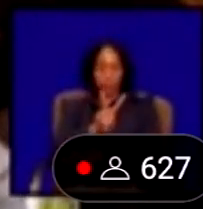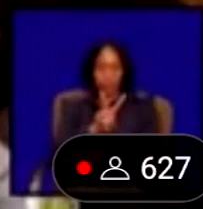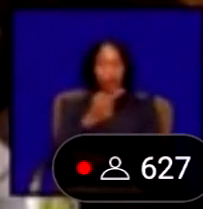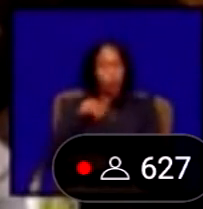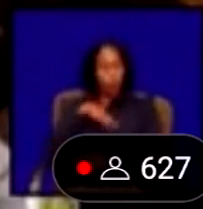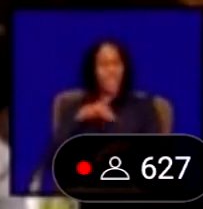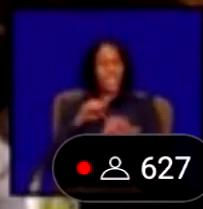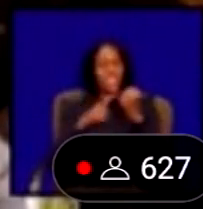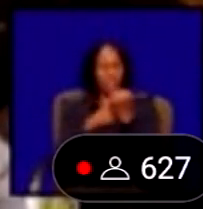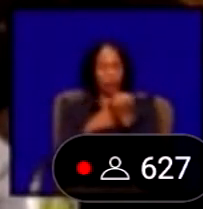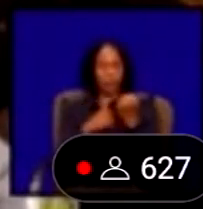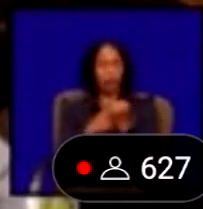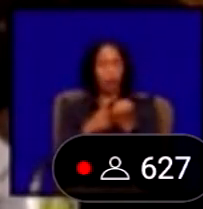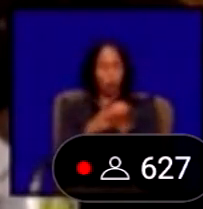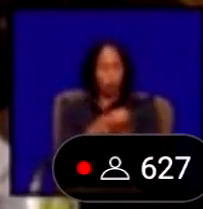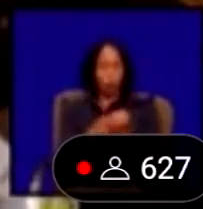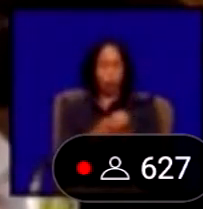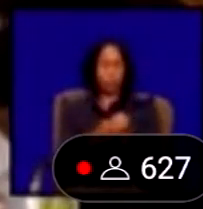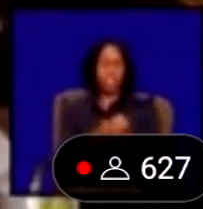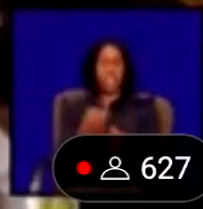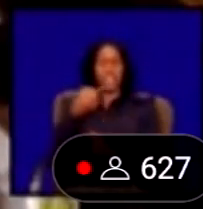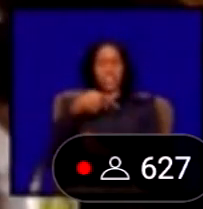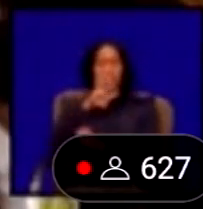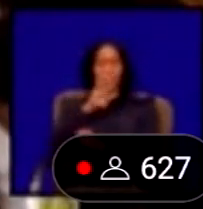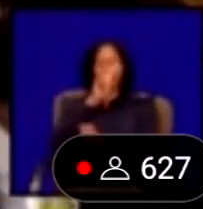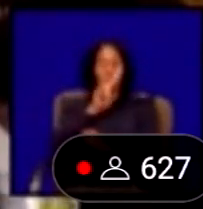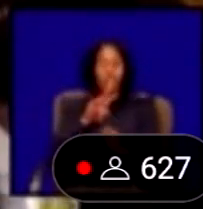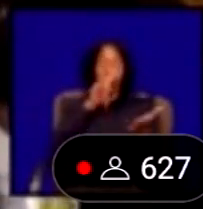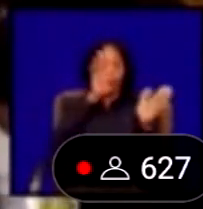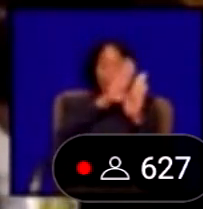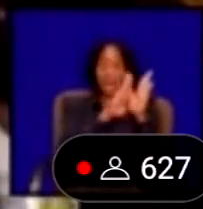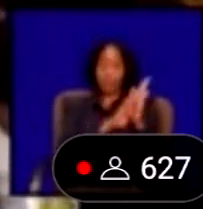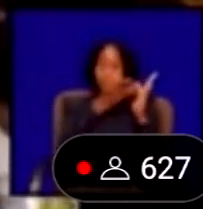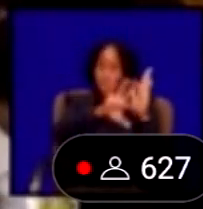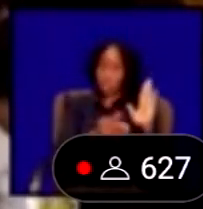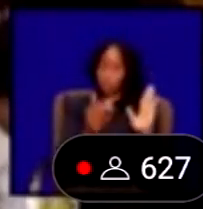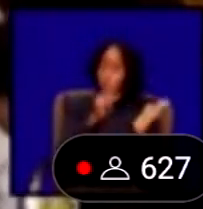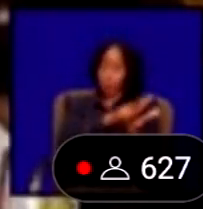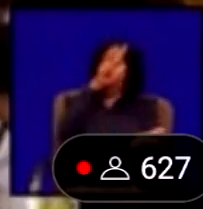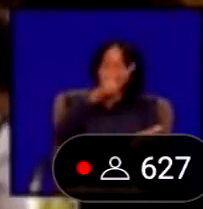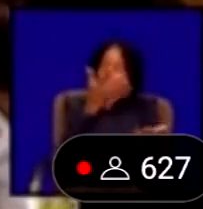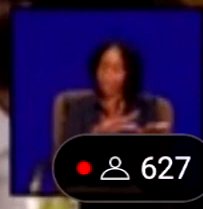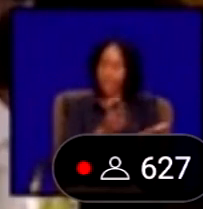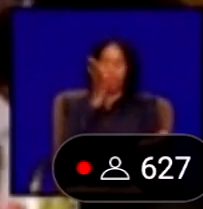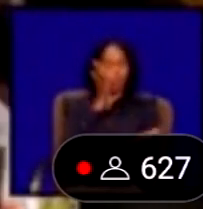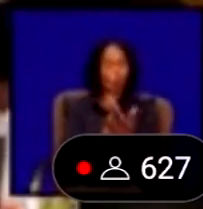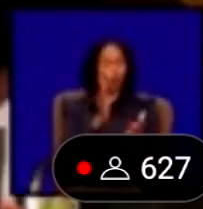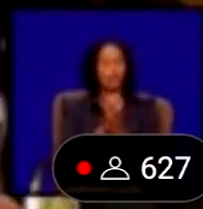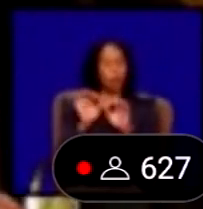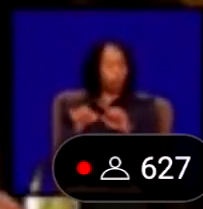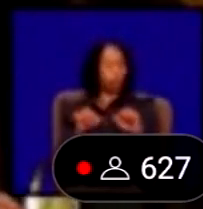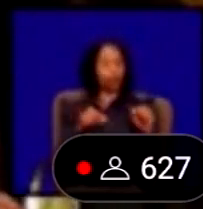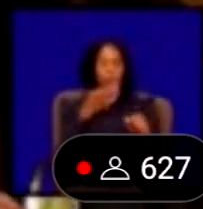support the passing of the gender-based violence bills, we must surely acknowledge that the scourge of